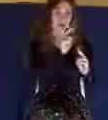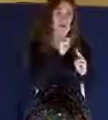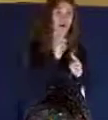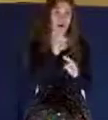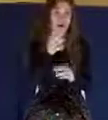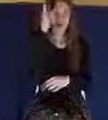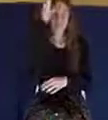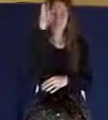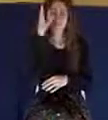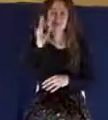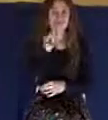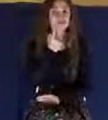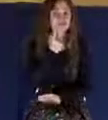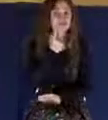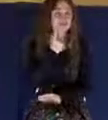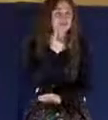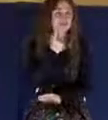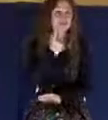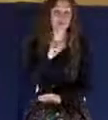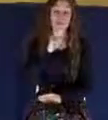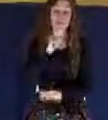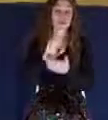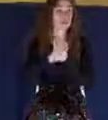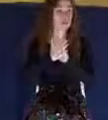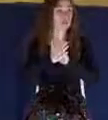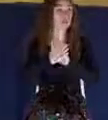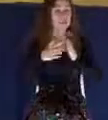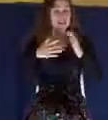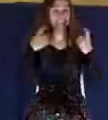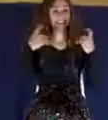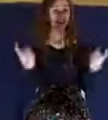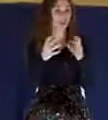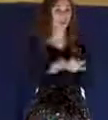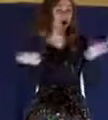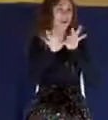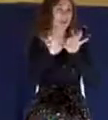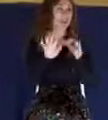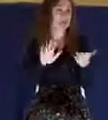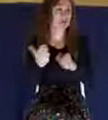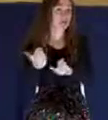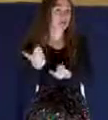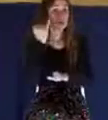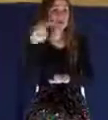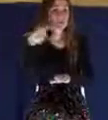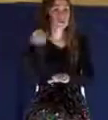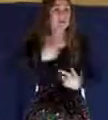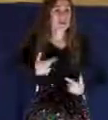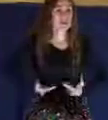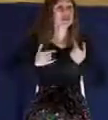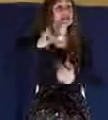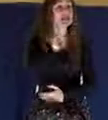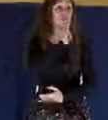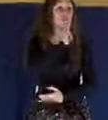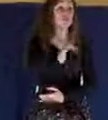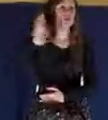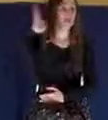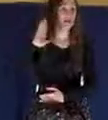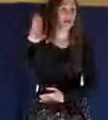crime in Israel. If you're an Israelite living back in that day, you took your life into your hands